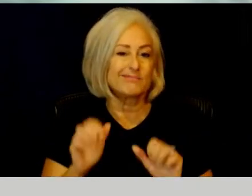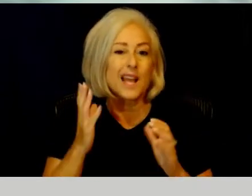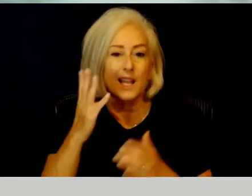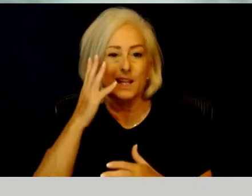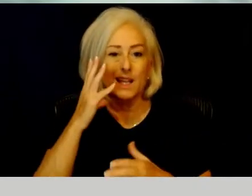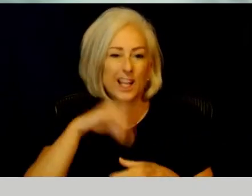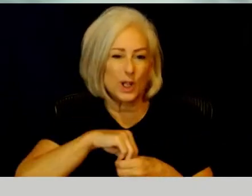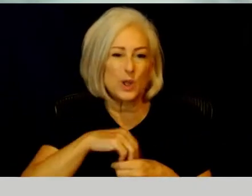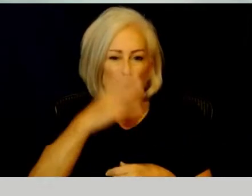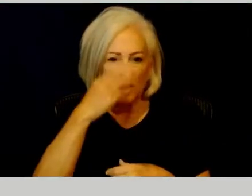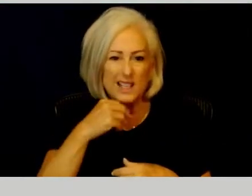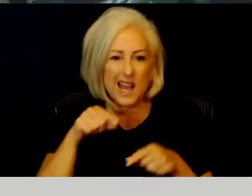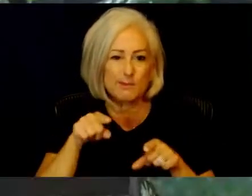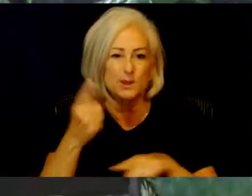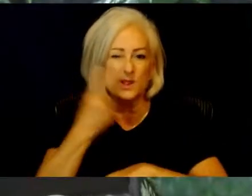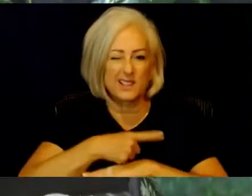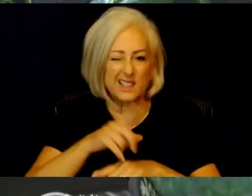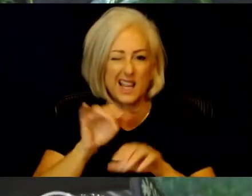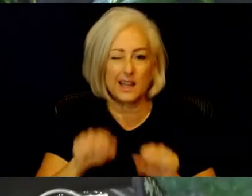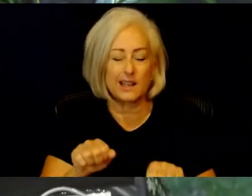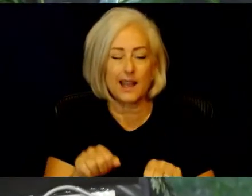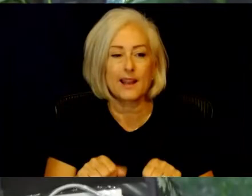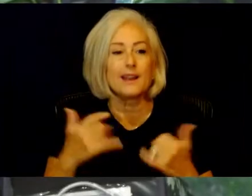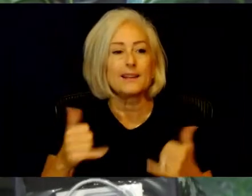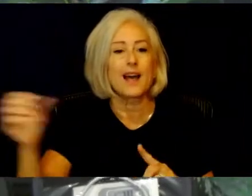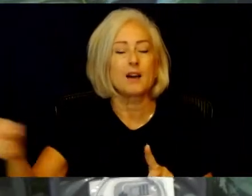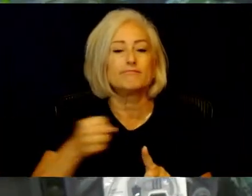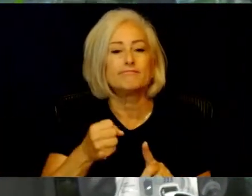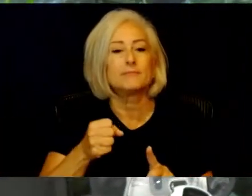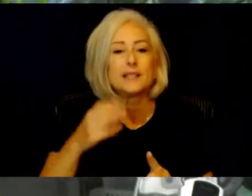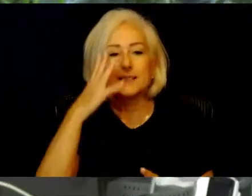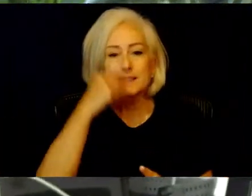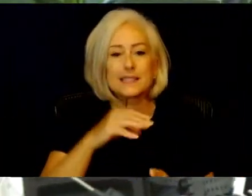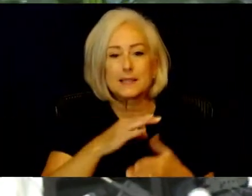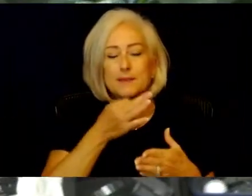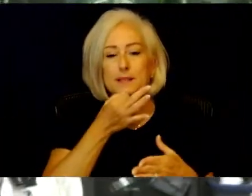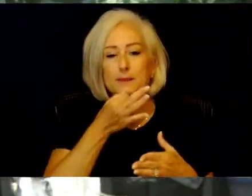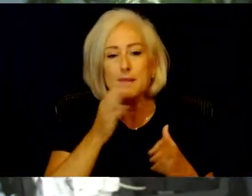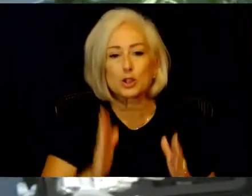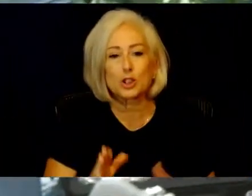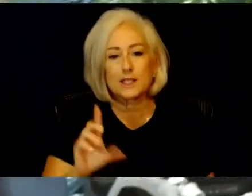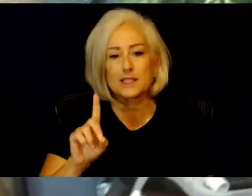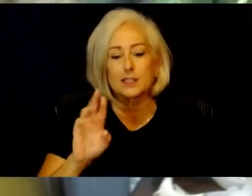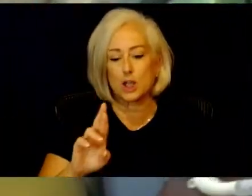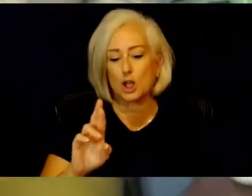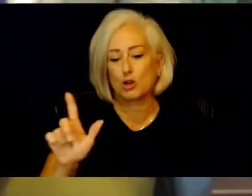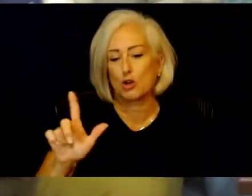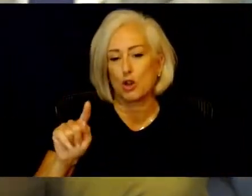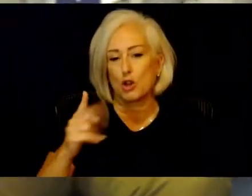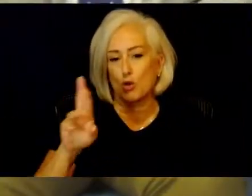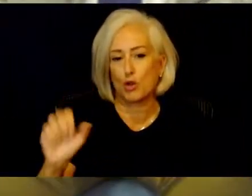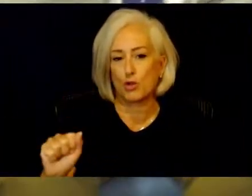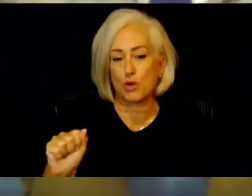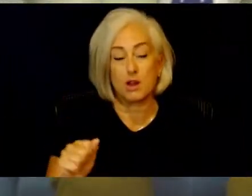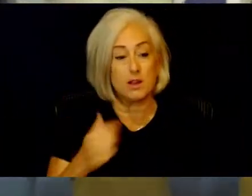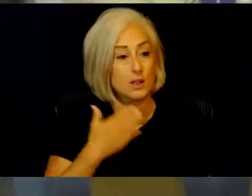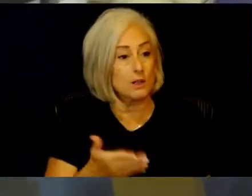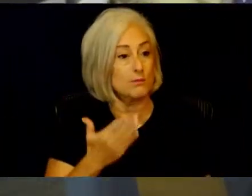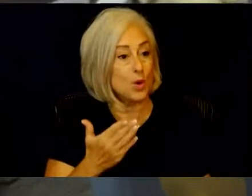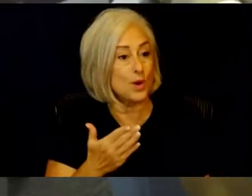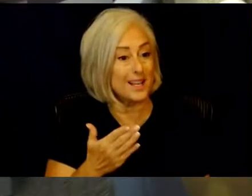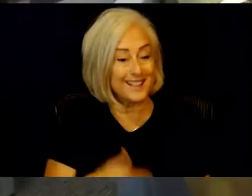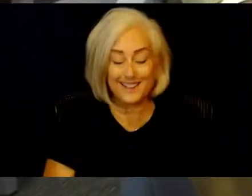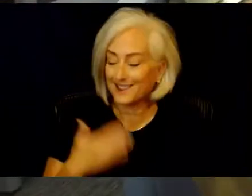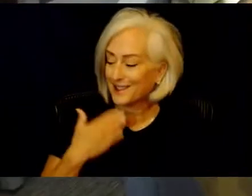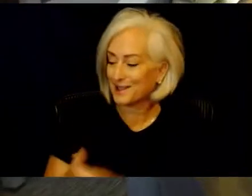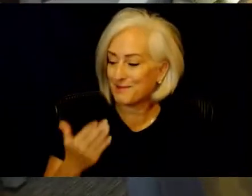the day. So I want to bring in our sleep medicine specialist, Dr. Luthra. Good morning to you. How are you? Good morning. How are you? Oh, good. We always